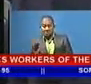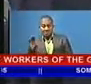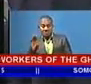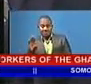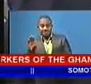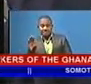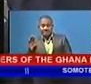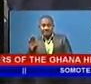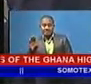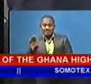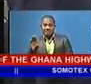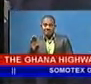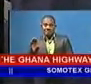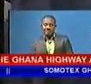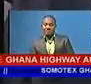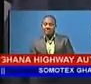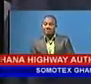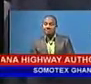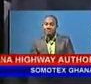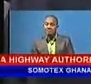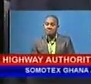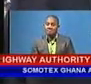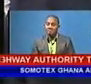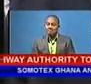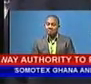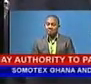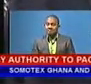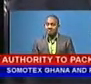my lord, this is